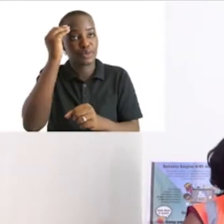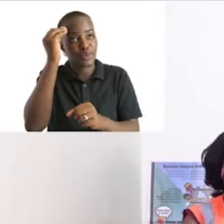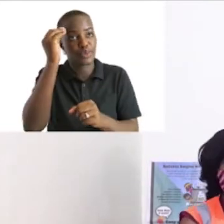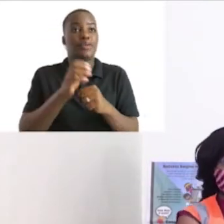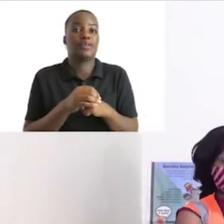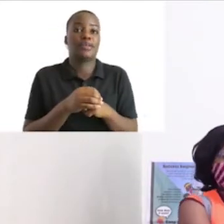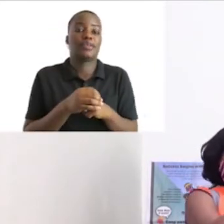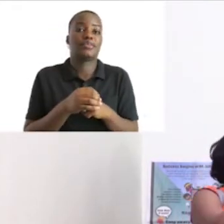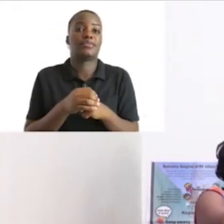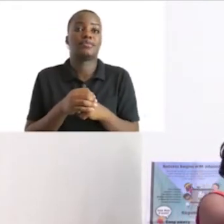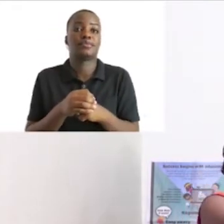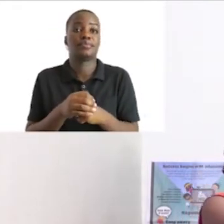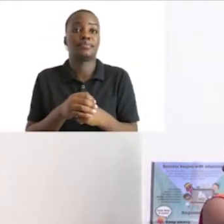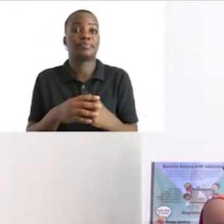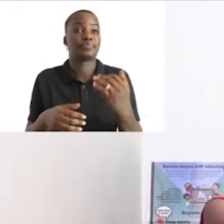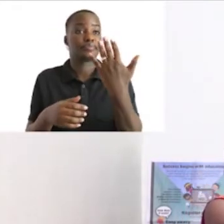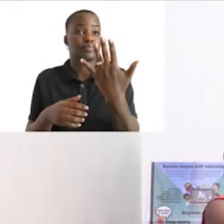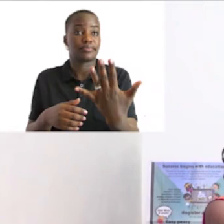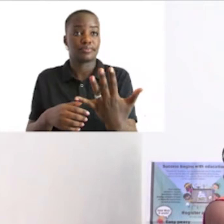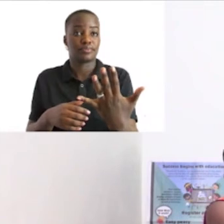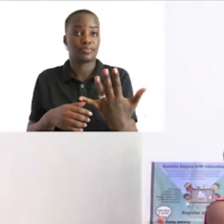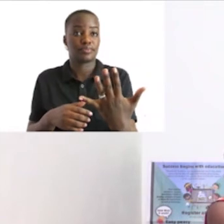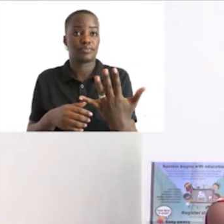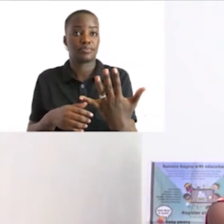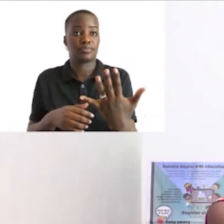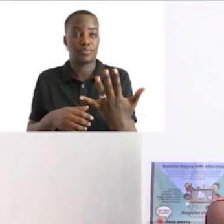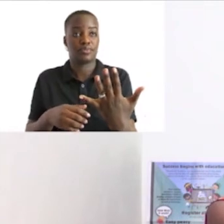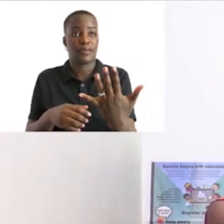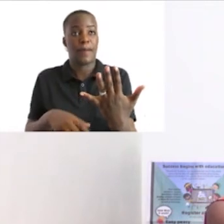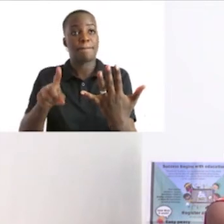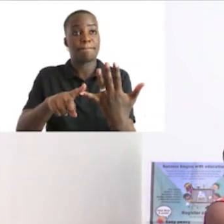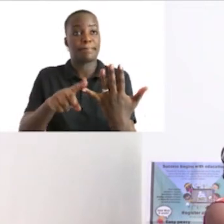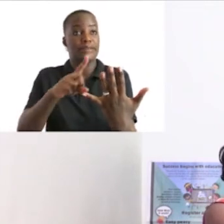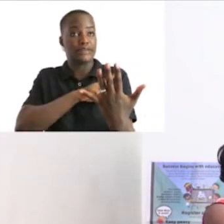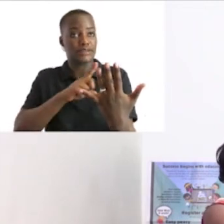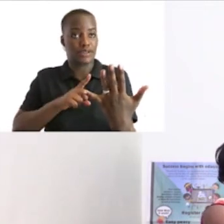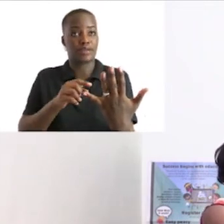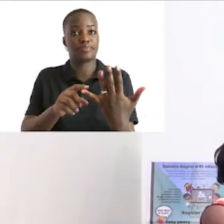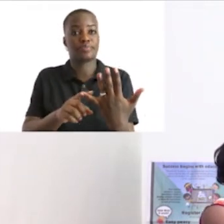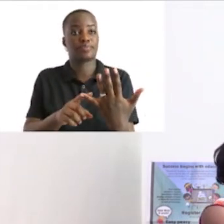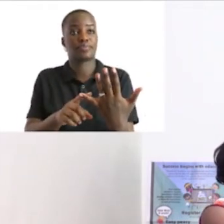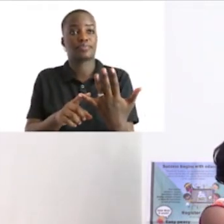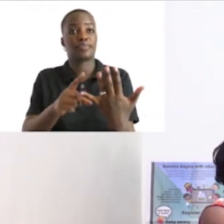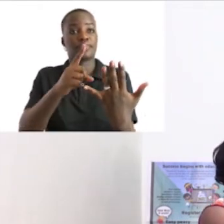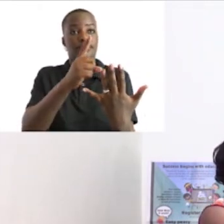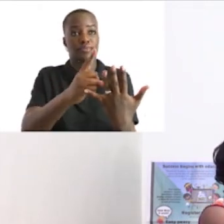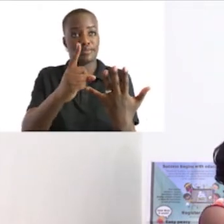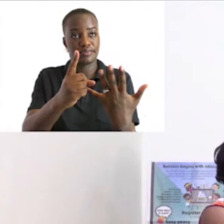10, and that means our pinky is now number 11. Let's go.